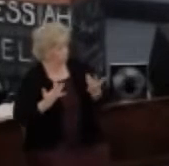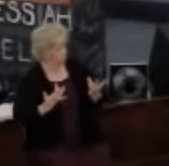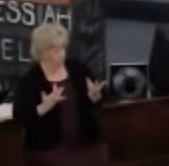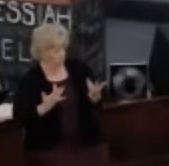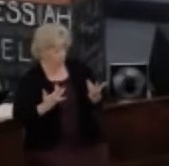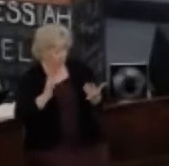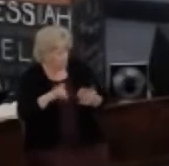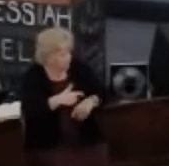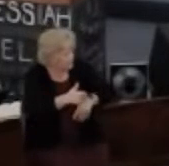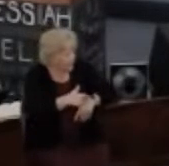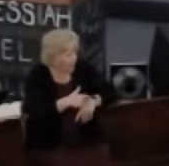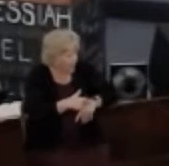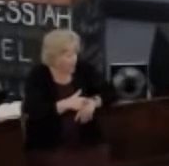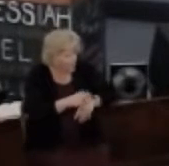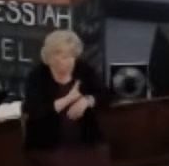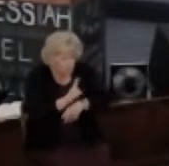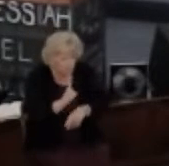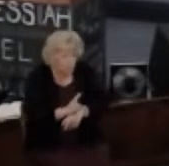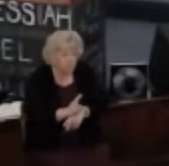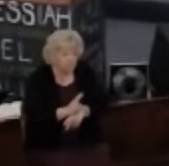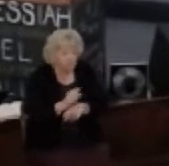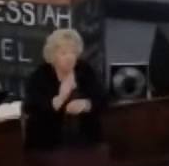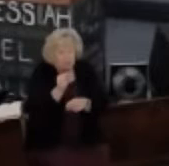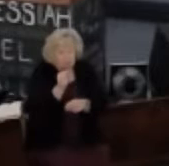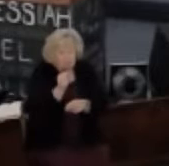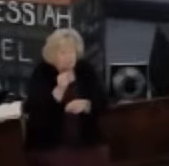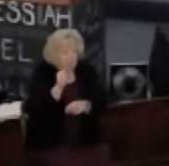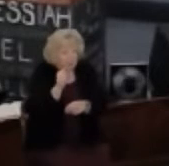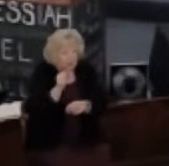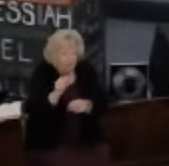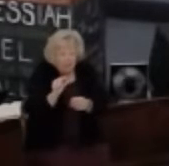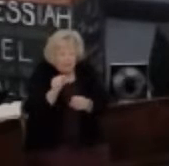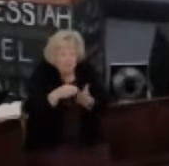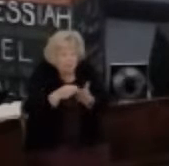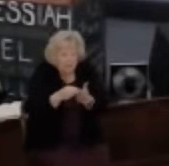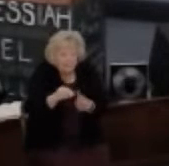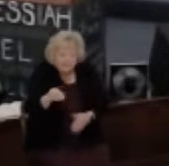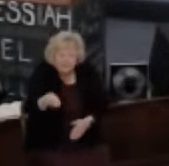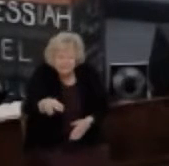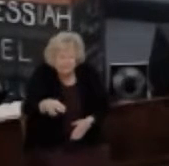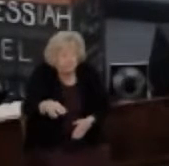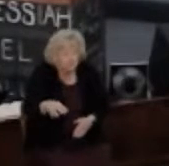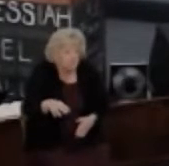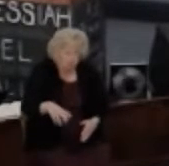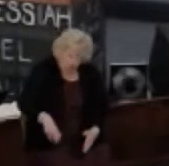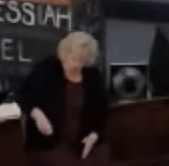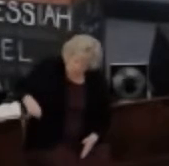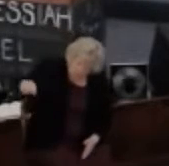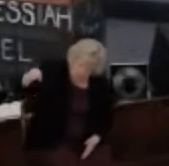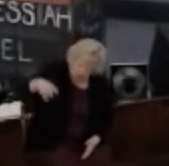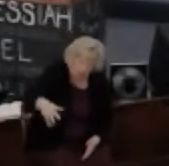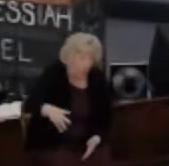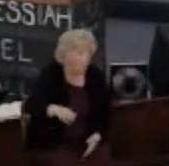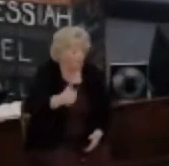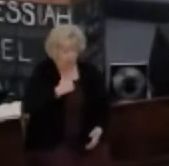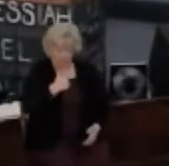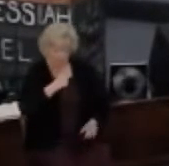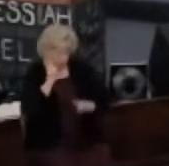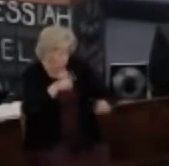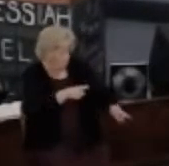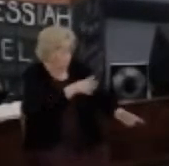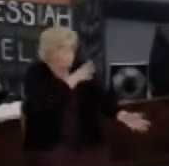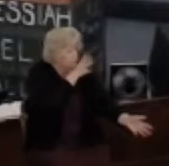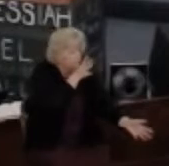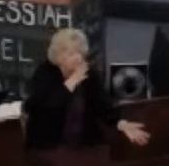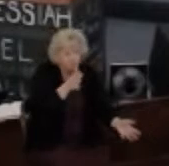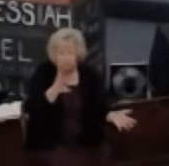Let's not only give our small savings for spreading the good news. Let's actually verbalize the gospel ourselves. Let's actually talk